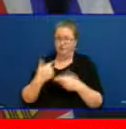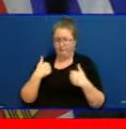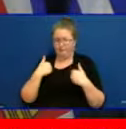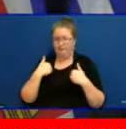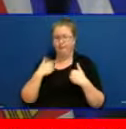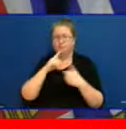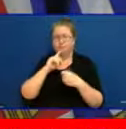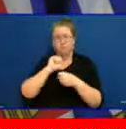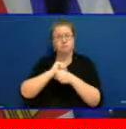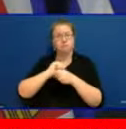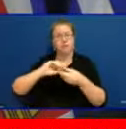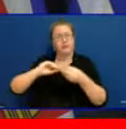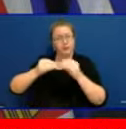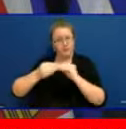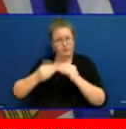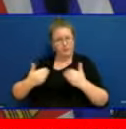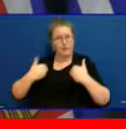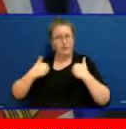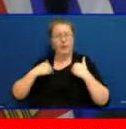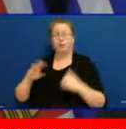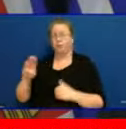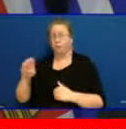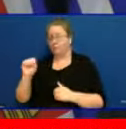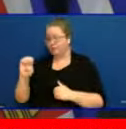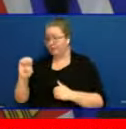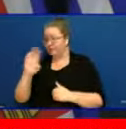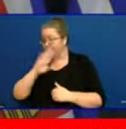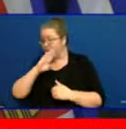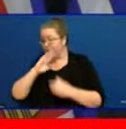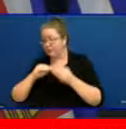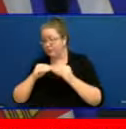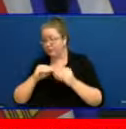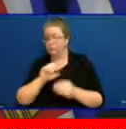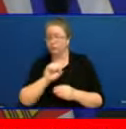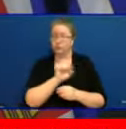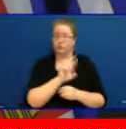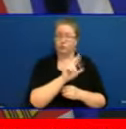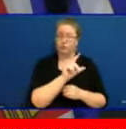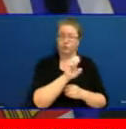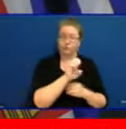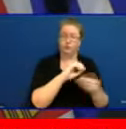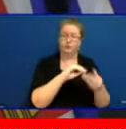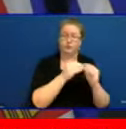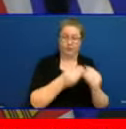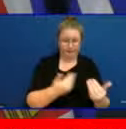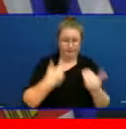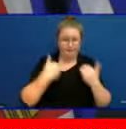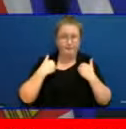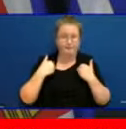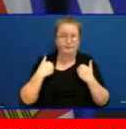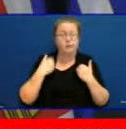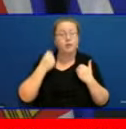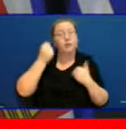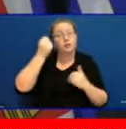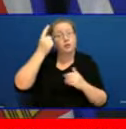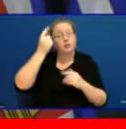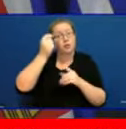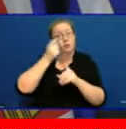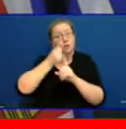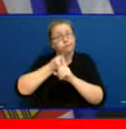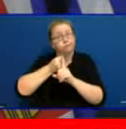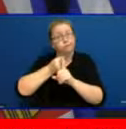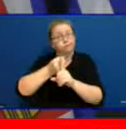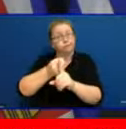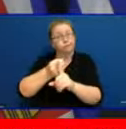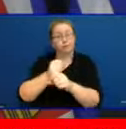significant capacity in terms of base beds and surge beds to deal with what we're dealing with. But it does profoundly affect